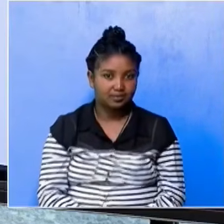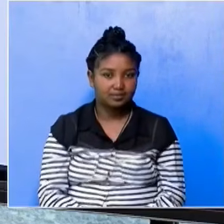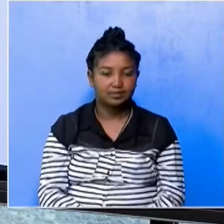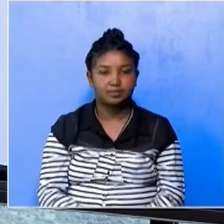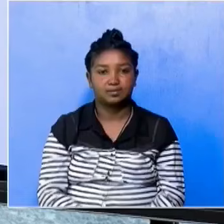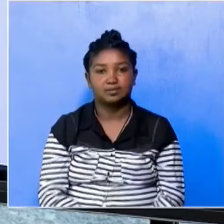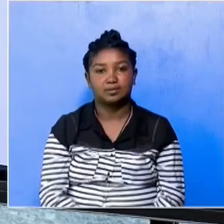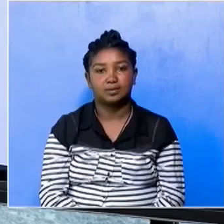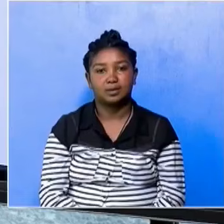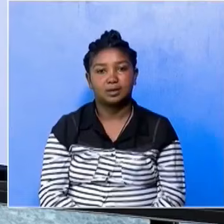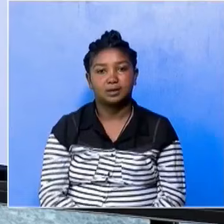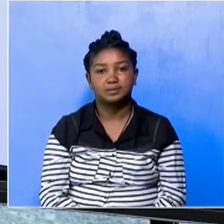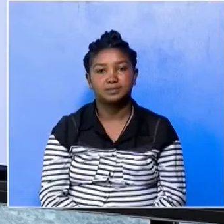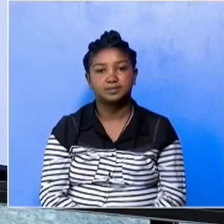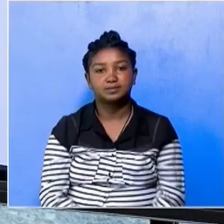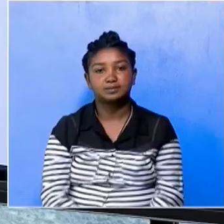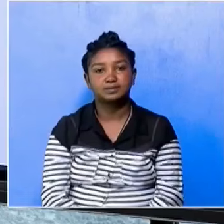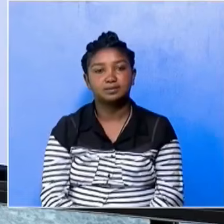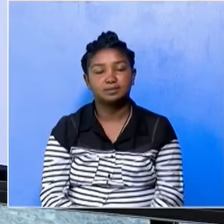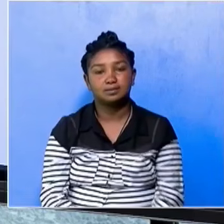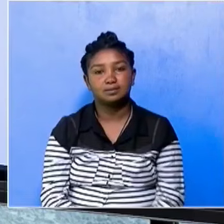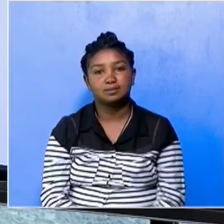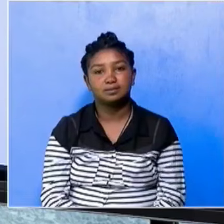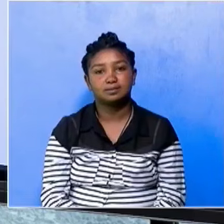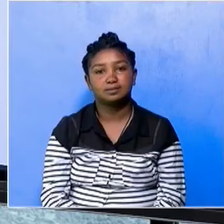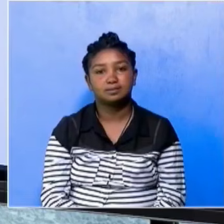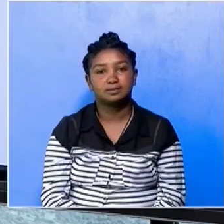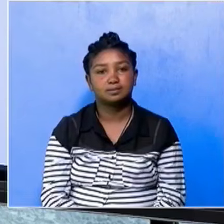Come on here, about regular.